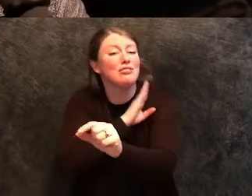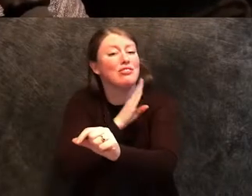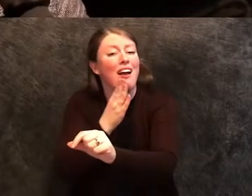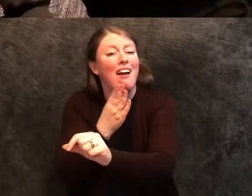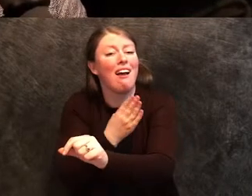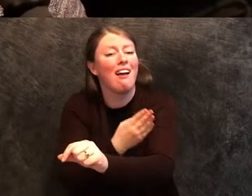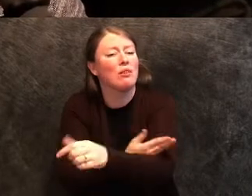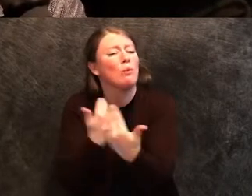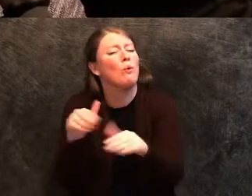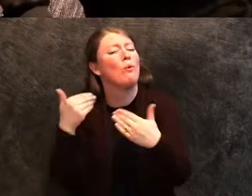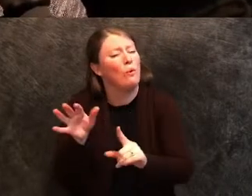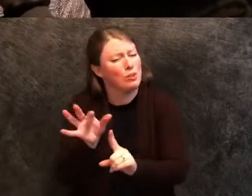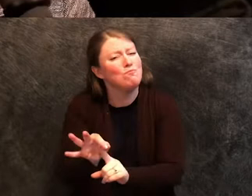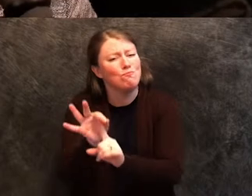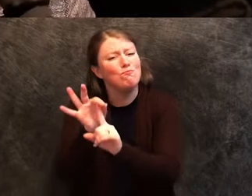strength like no